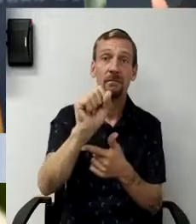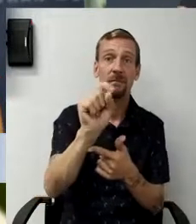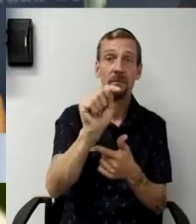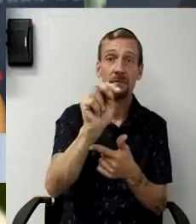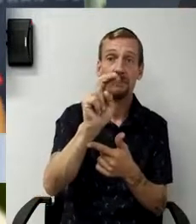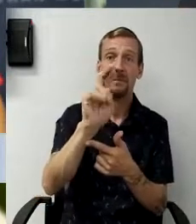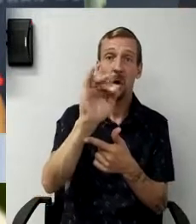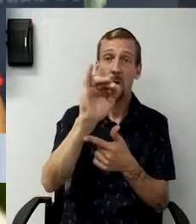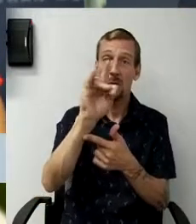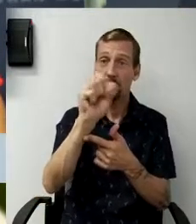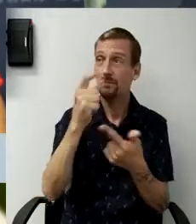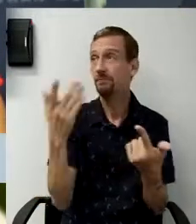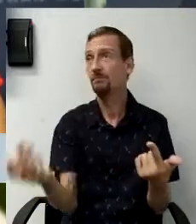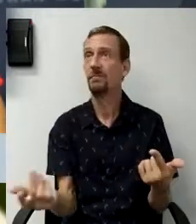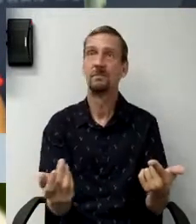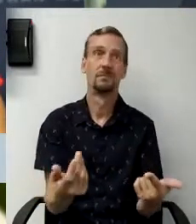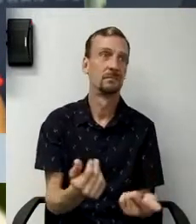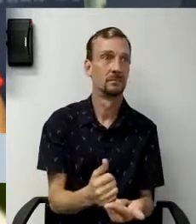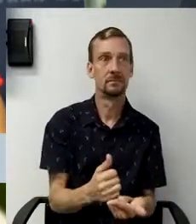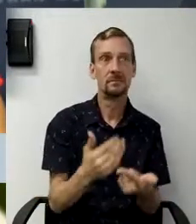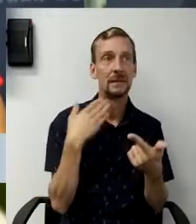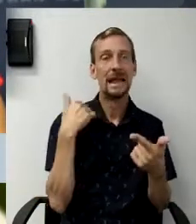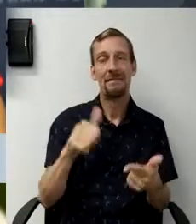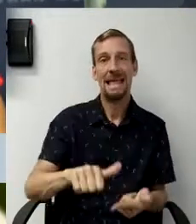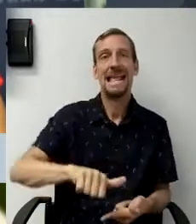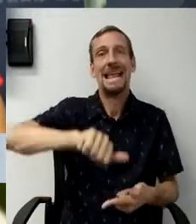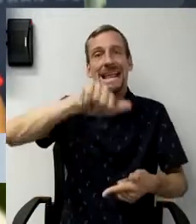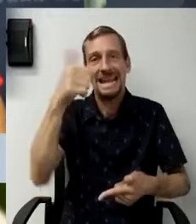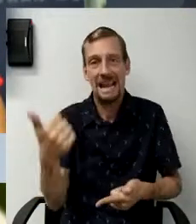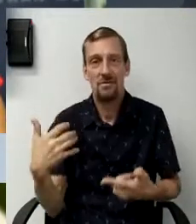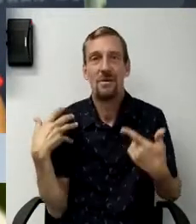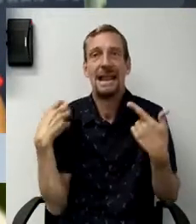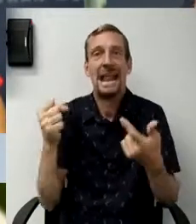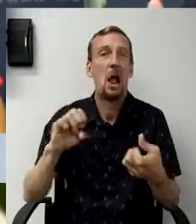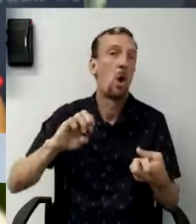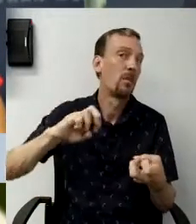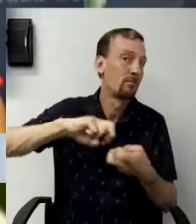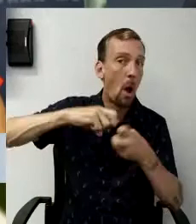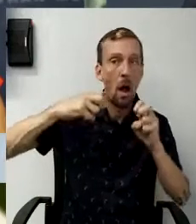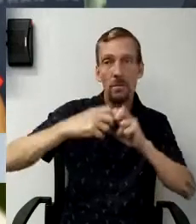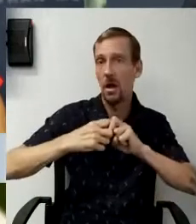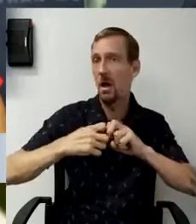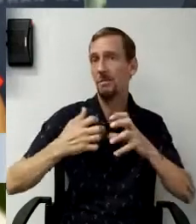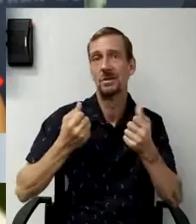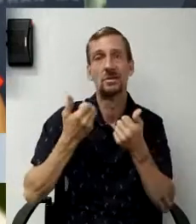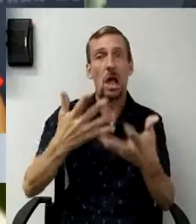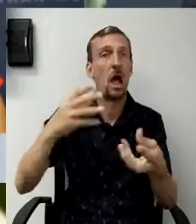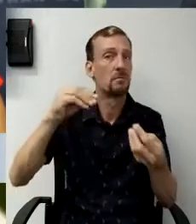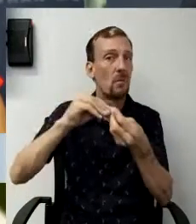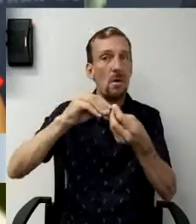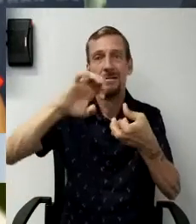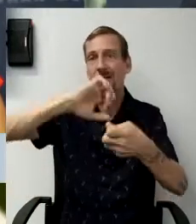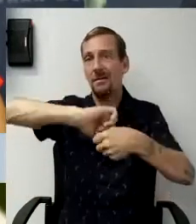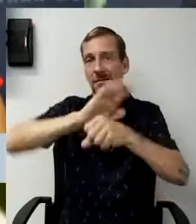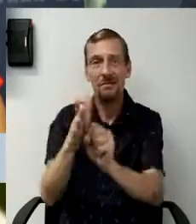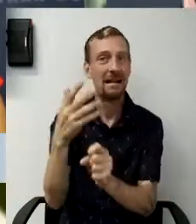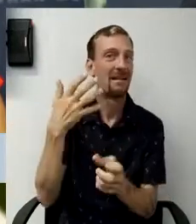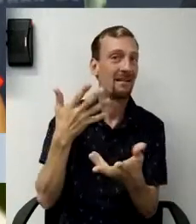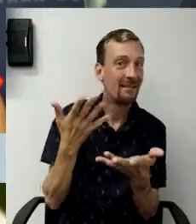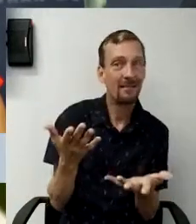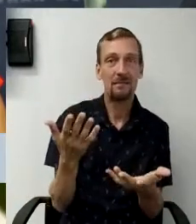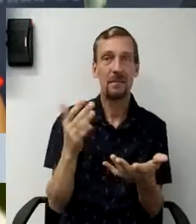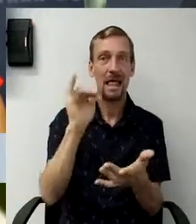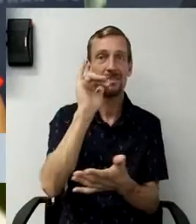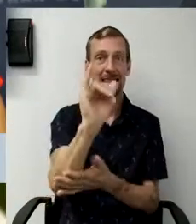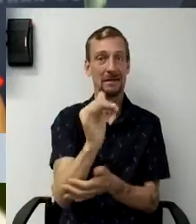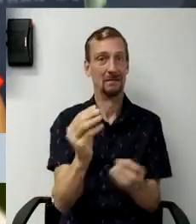steroids, you know, they might have their underlying chronic conditions might be exacerbated because of the COVID. So better that